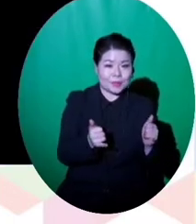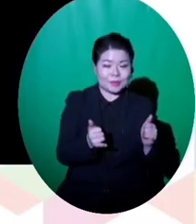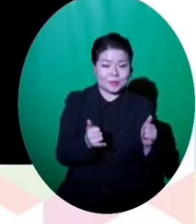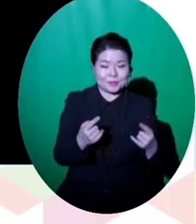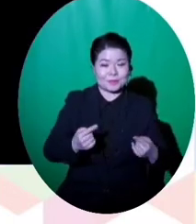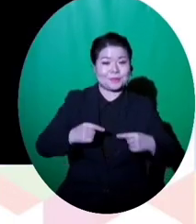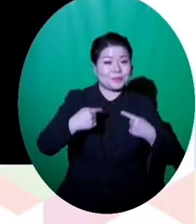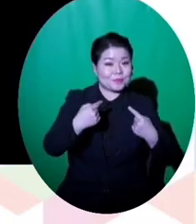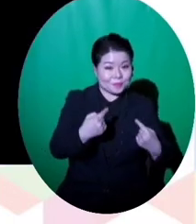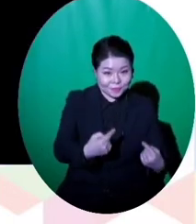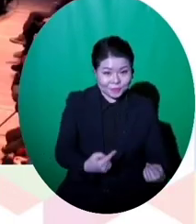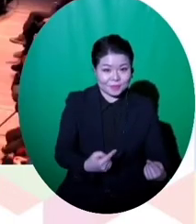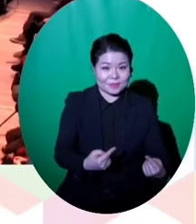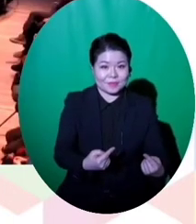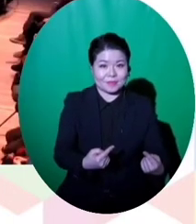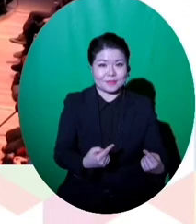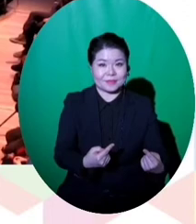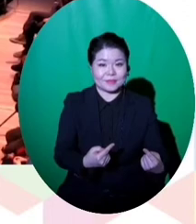garden.